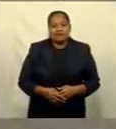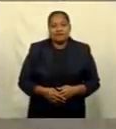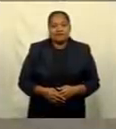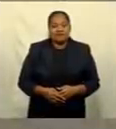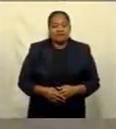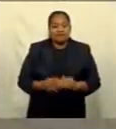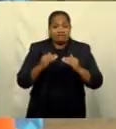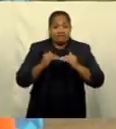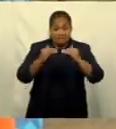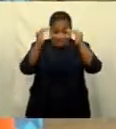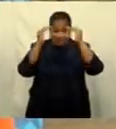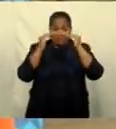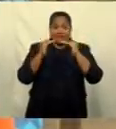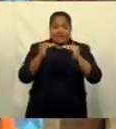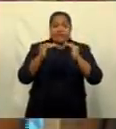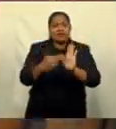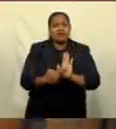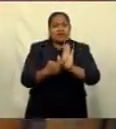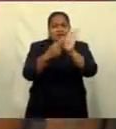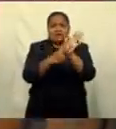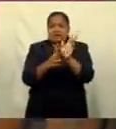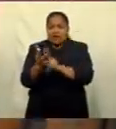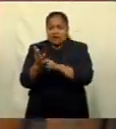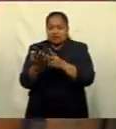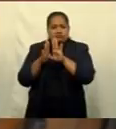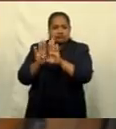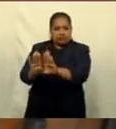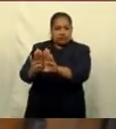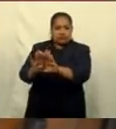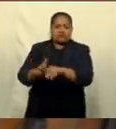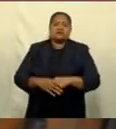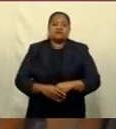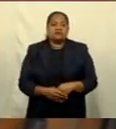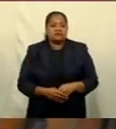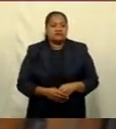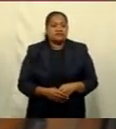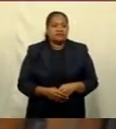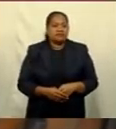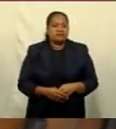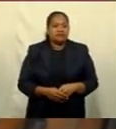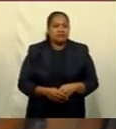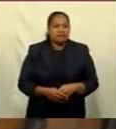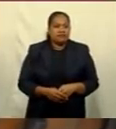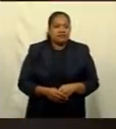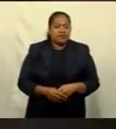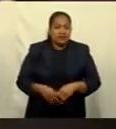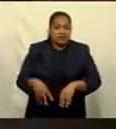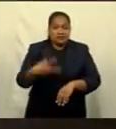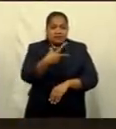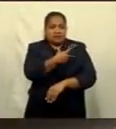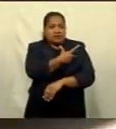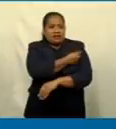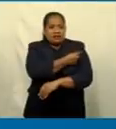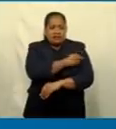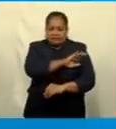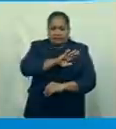Up ahead, Nandi villages to undergo lockdown, and anti-vaxxers ignored by